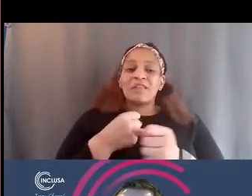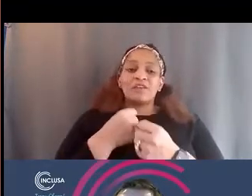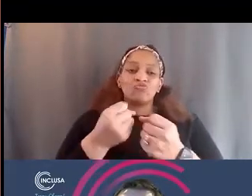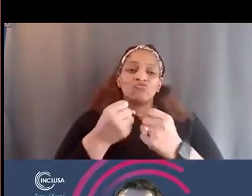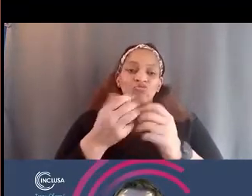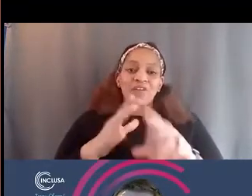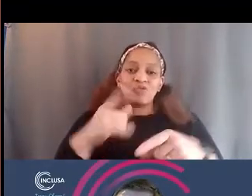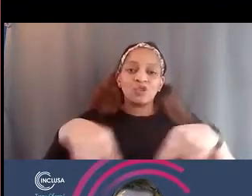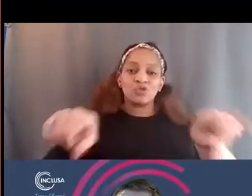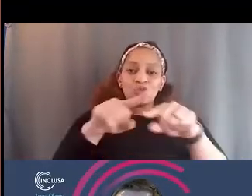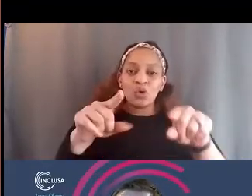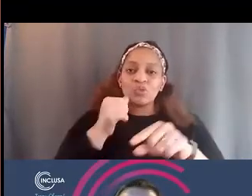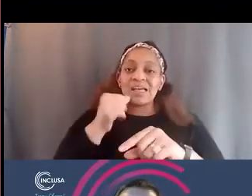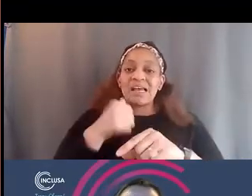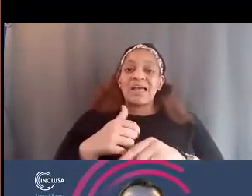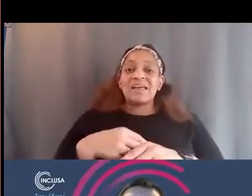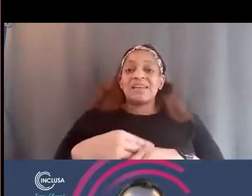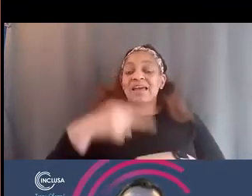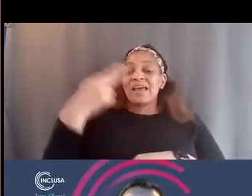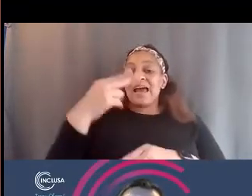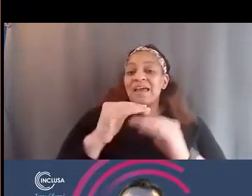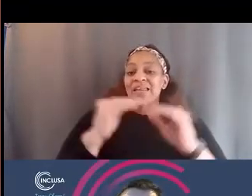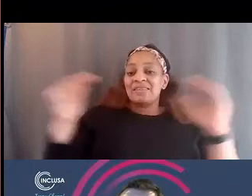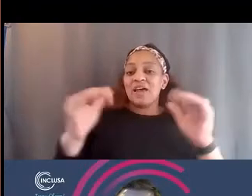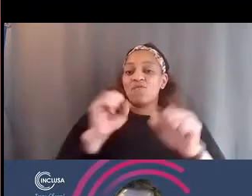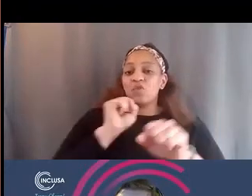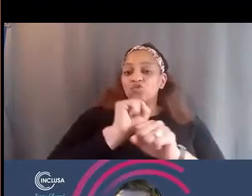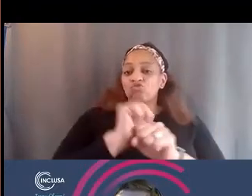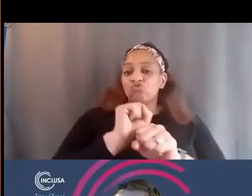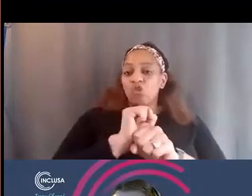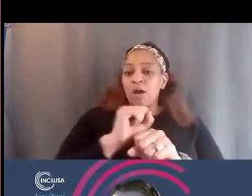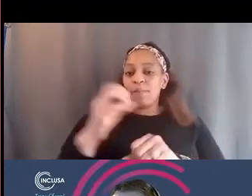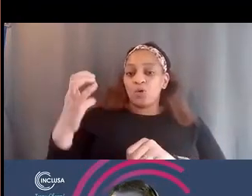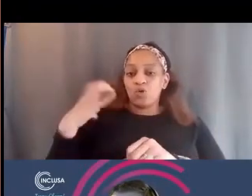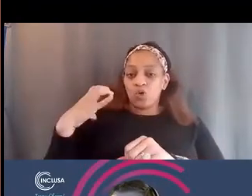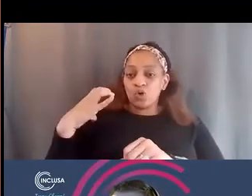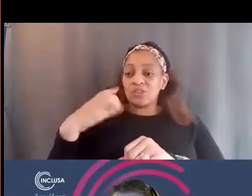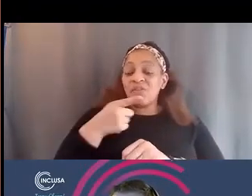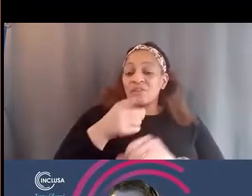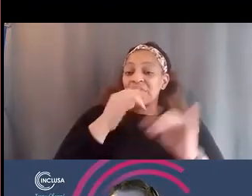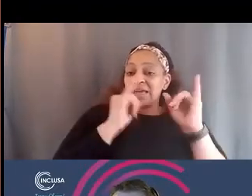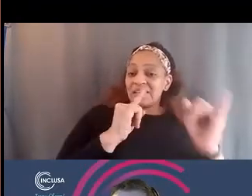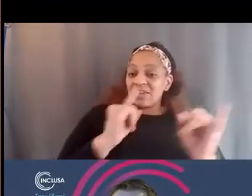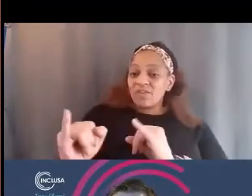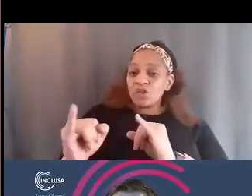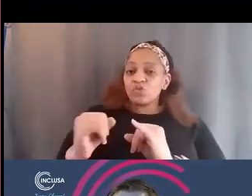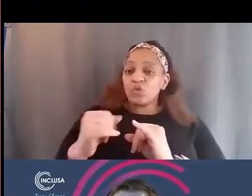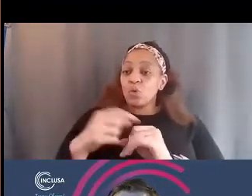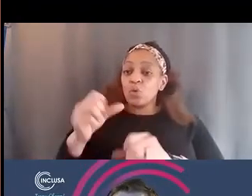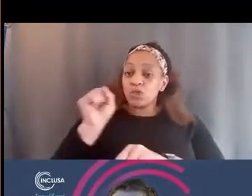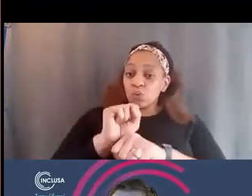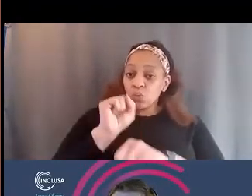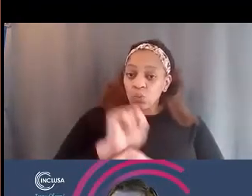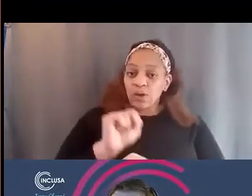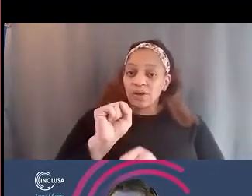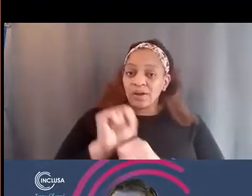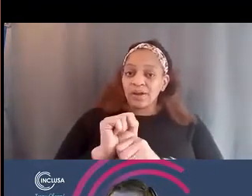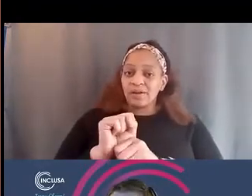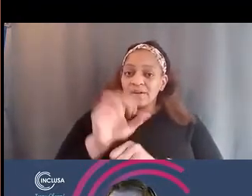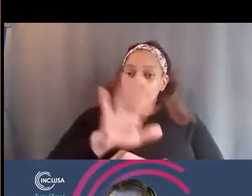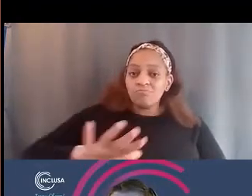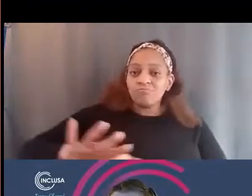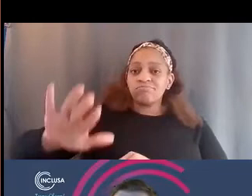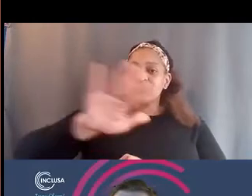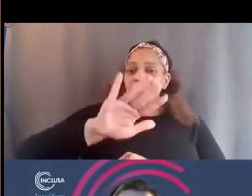higher level of job coaching. And as that individual was employed across in the